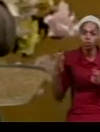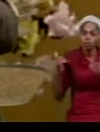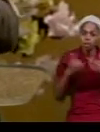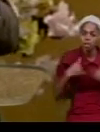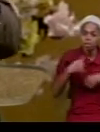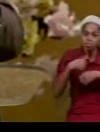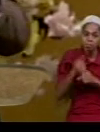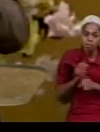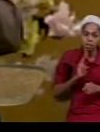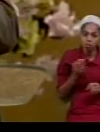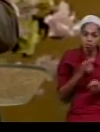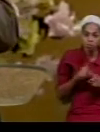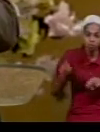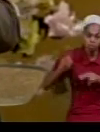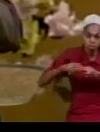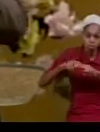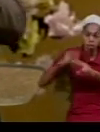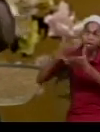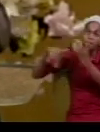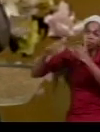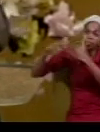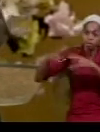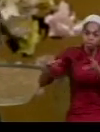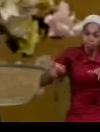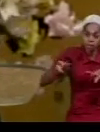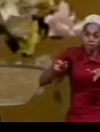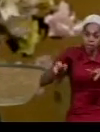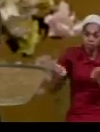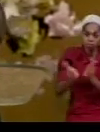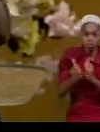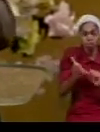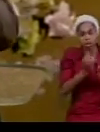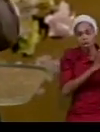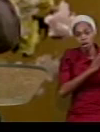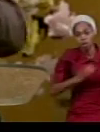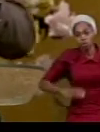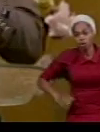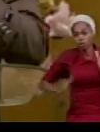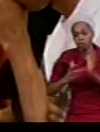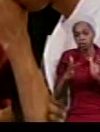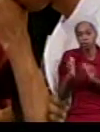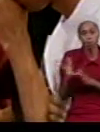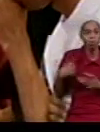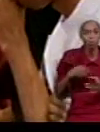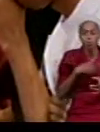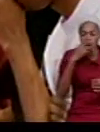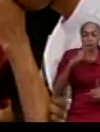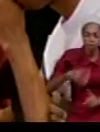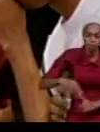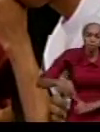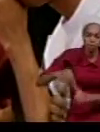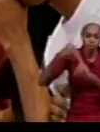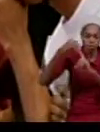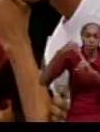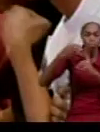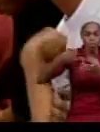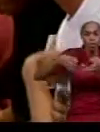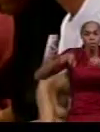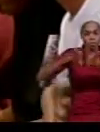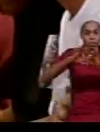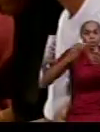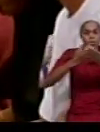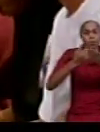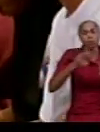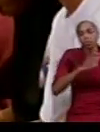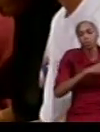with Christ Jesus. We are peculiar before God. We are the instrument God wants to choose